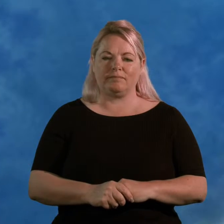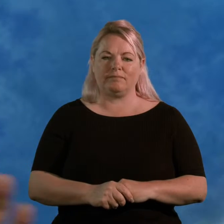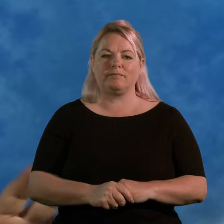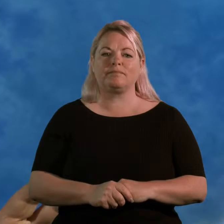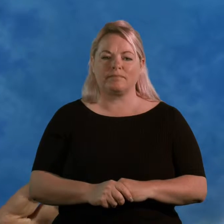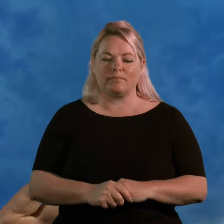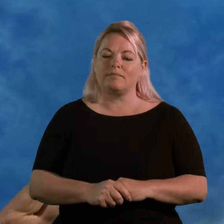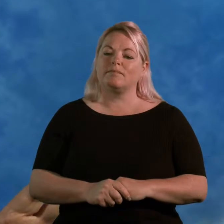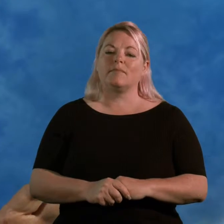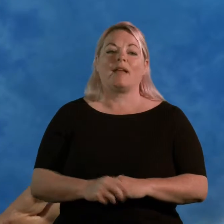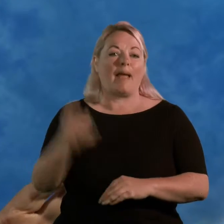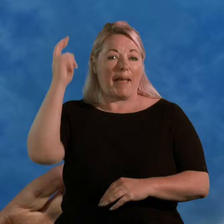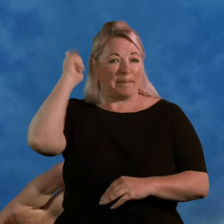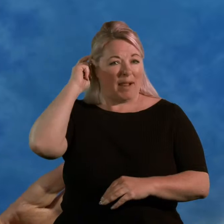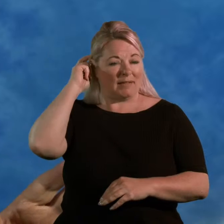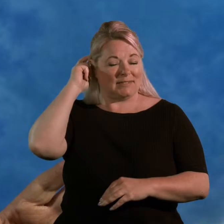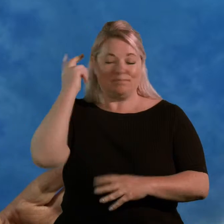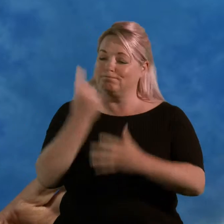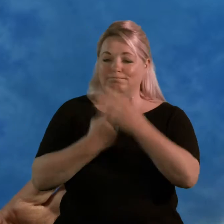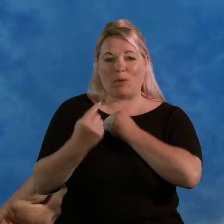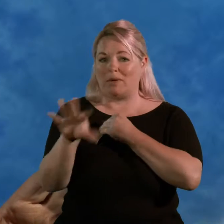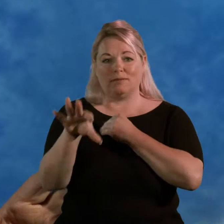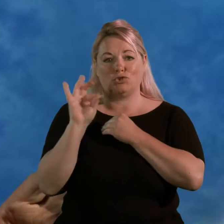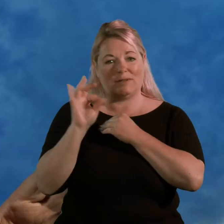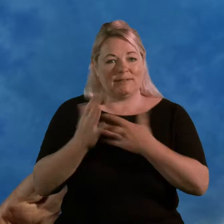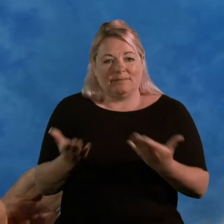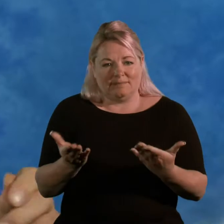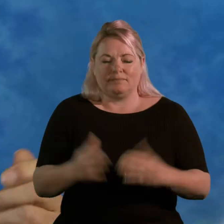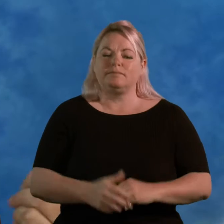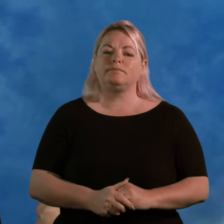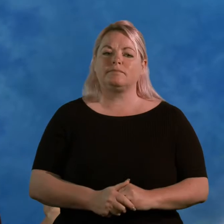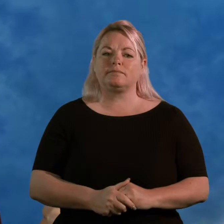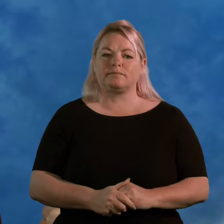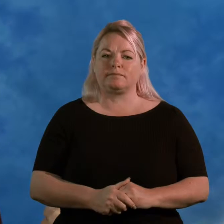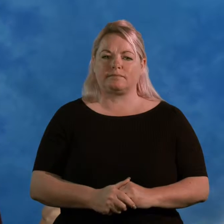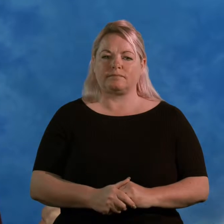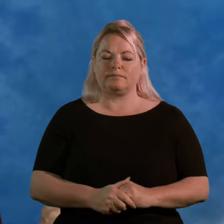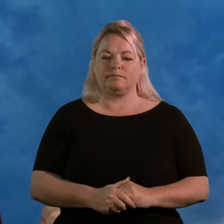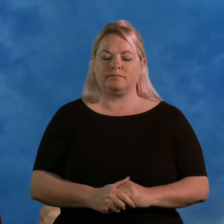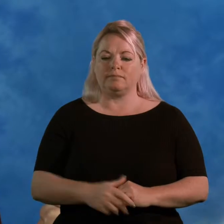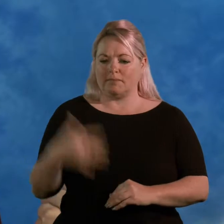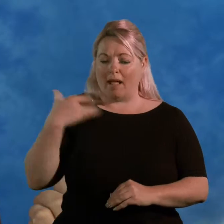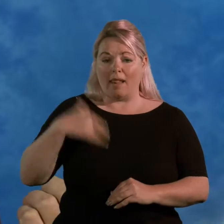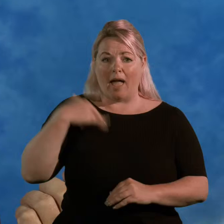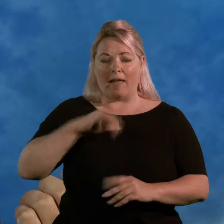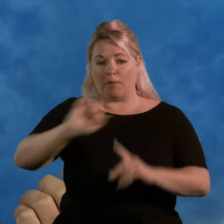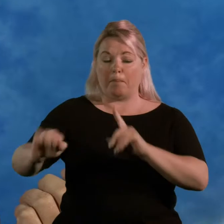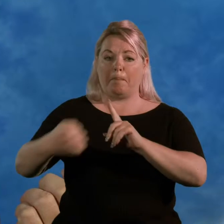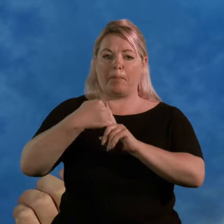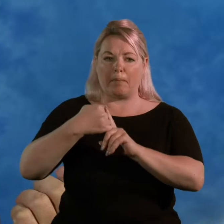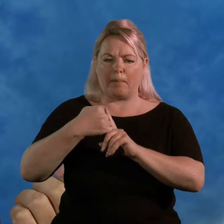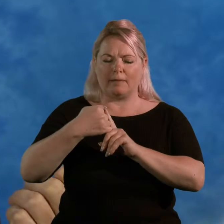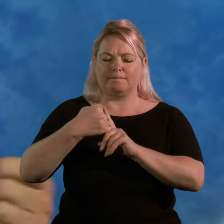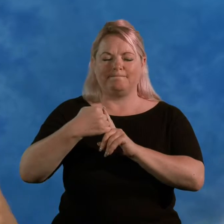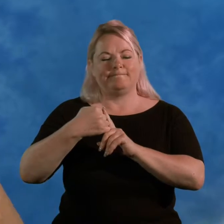So at that point, a cochlear implant became the only solution. The impact that this was having